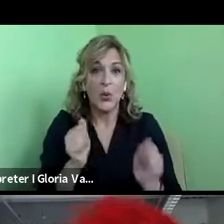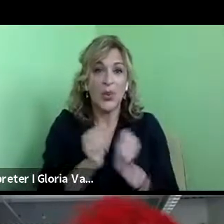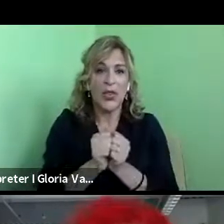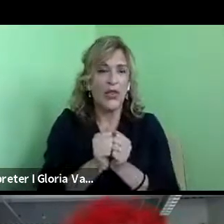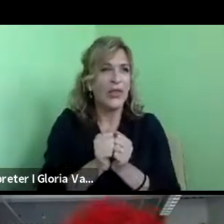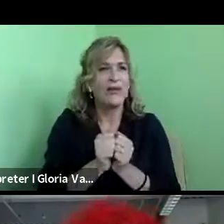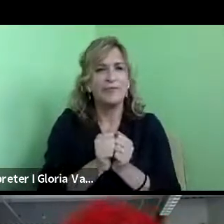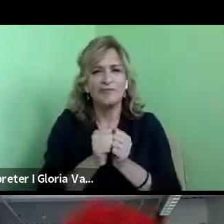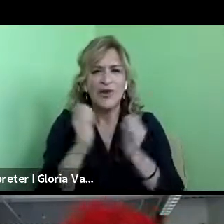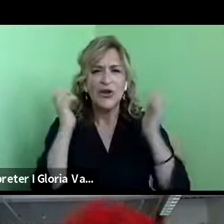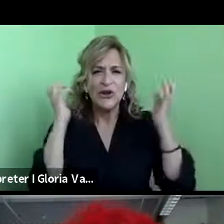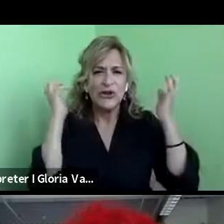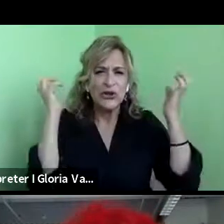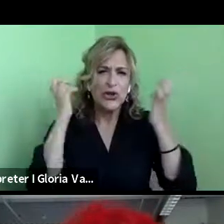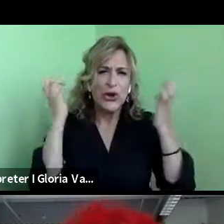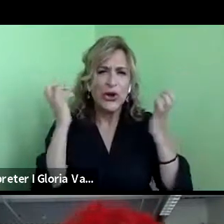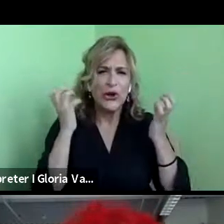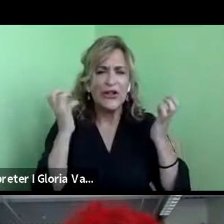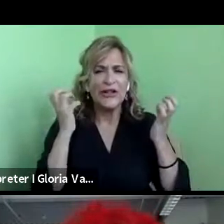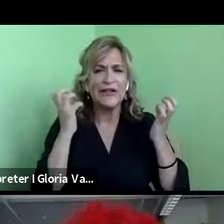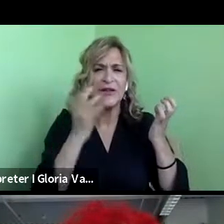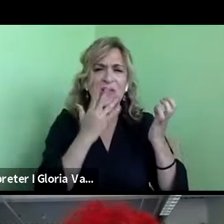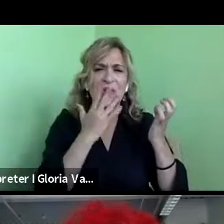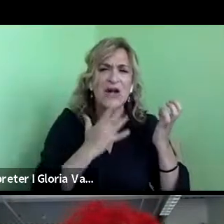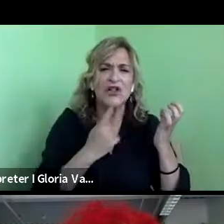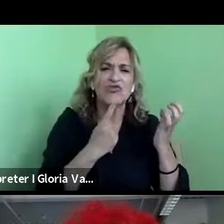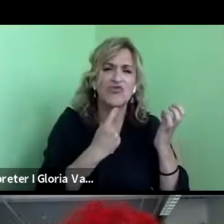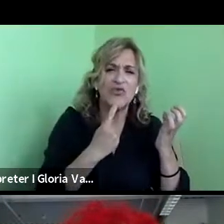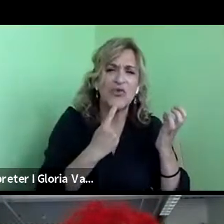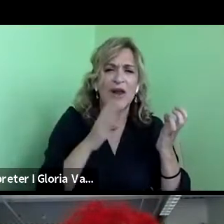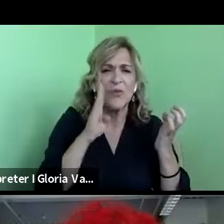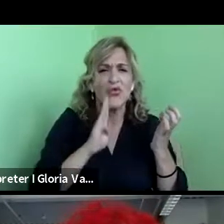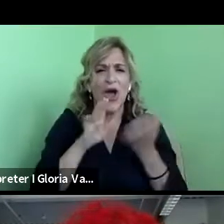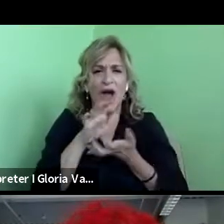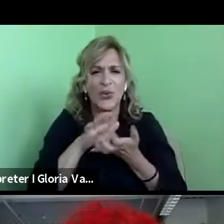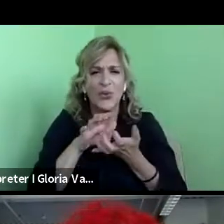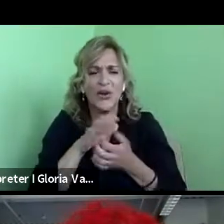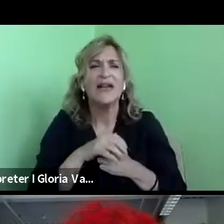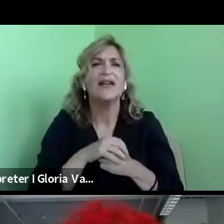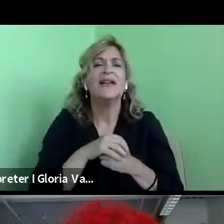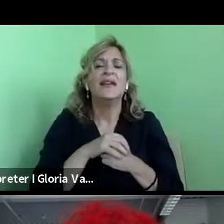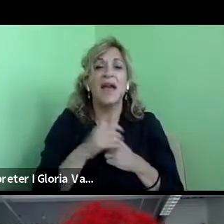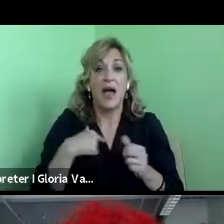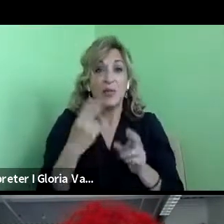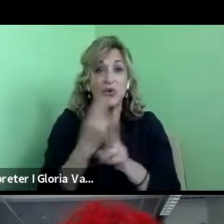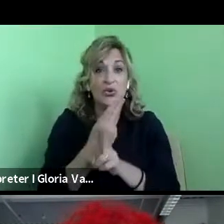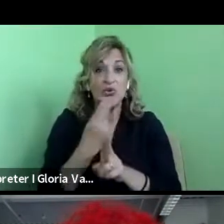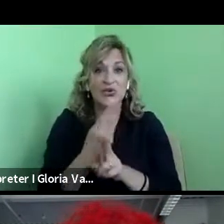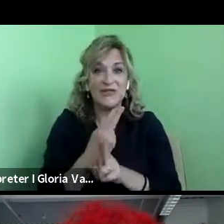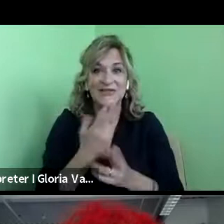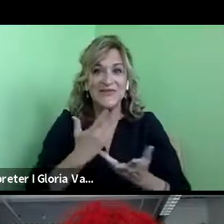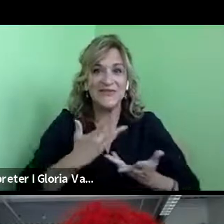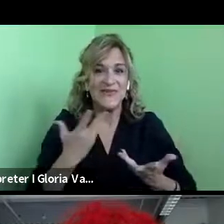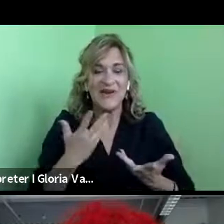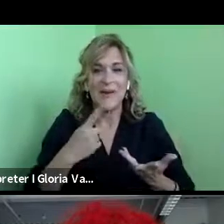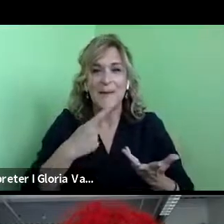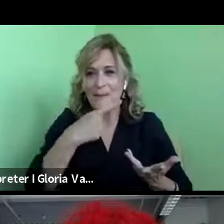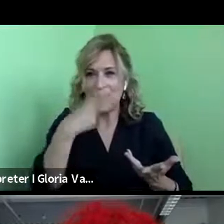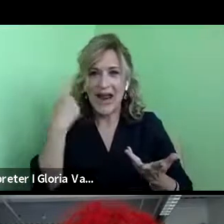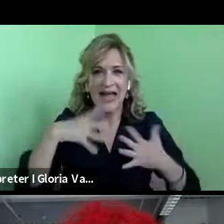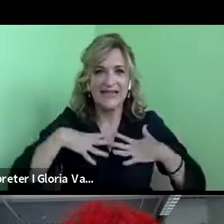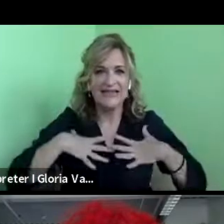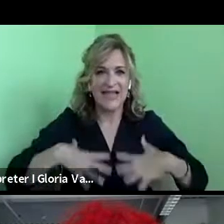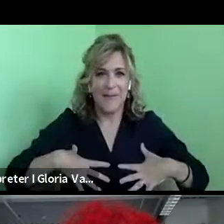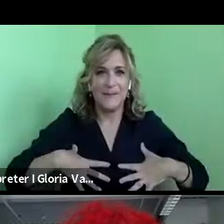of reddish brownish hair. And I'm wearing a Black top or a